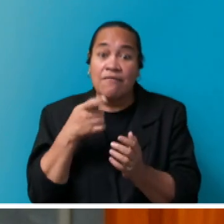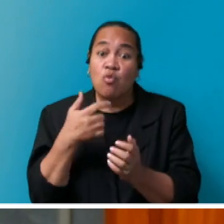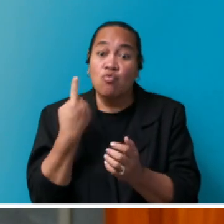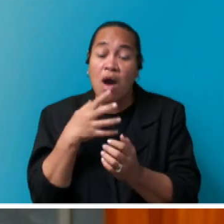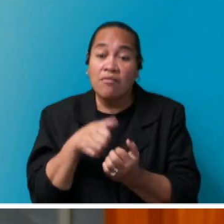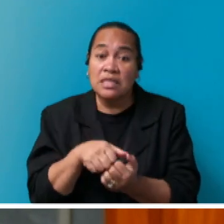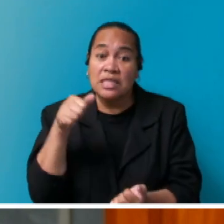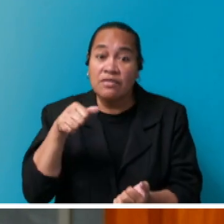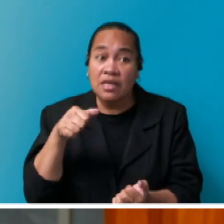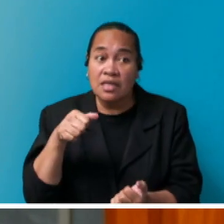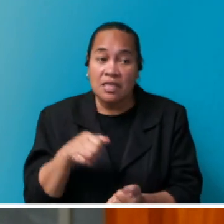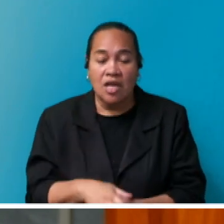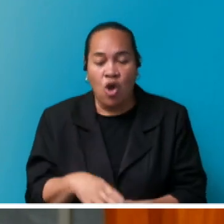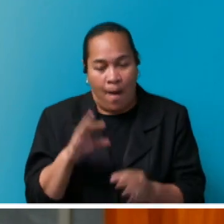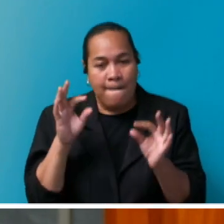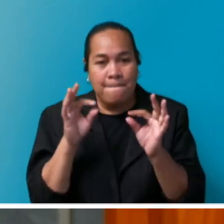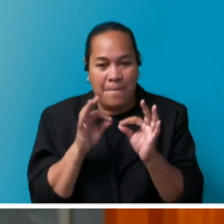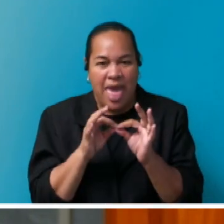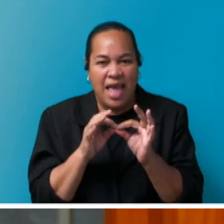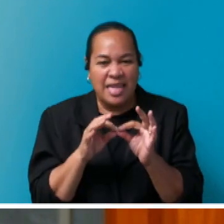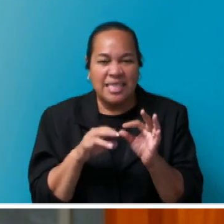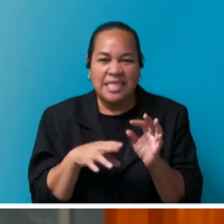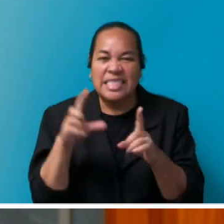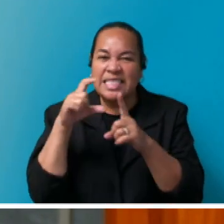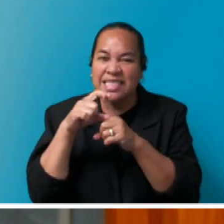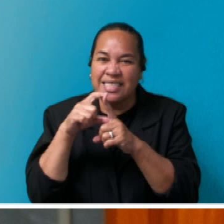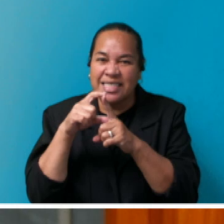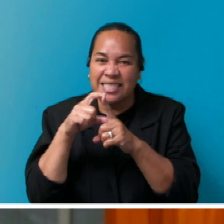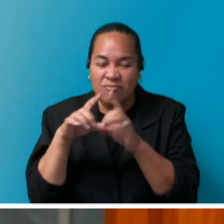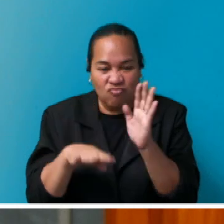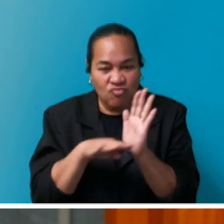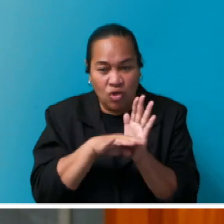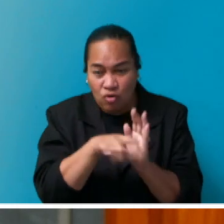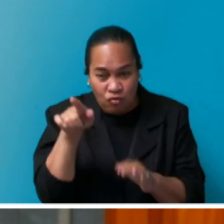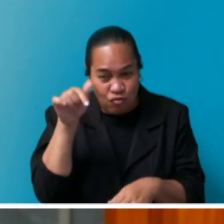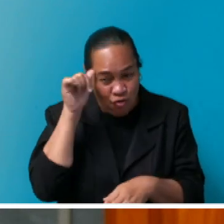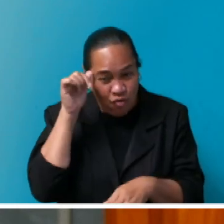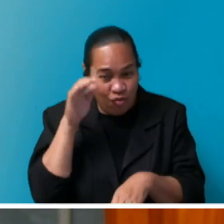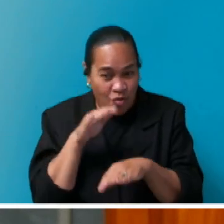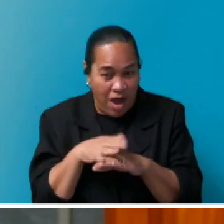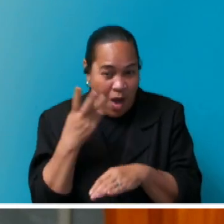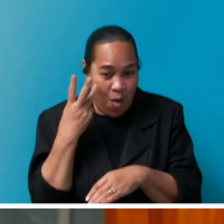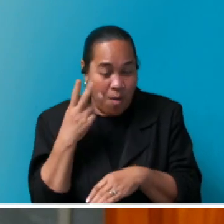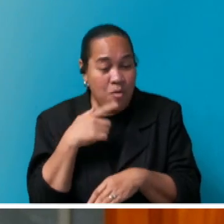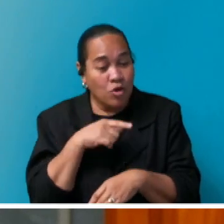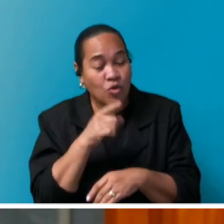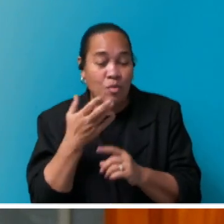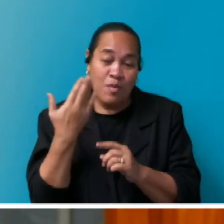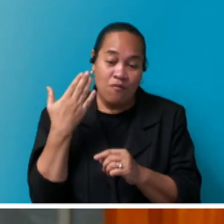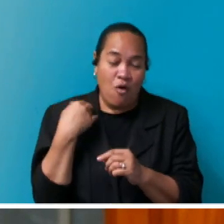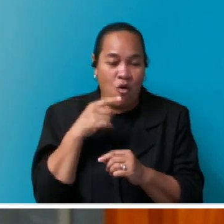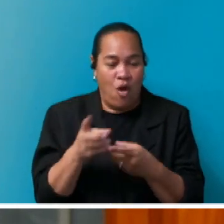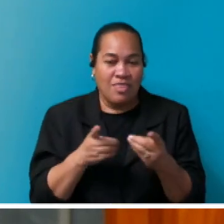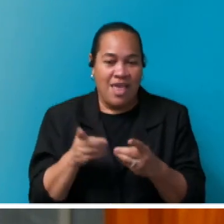ECE are placed under band D, as the honourable member would be fully aware of as a former Director HR of Ministry